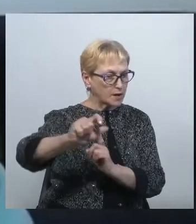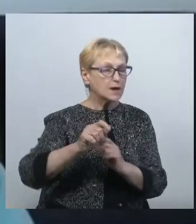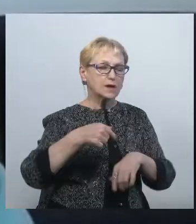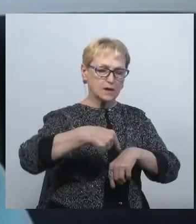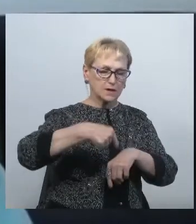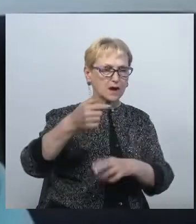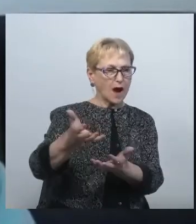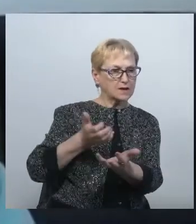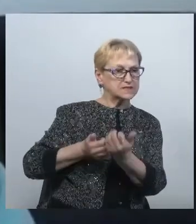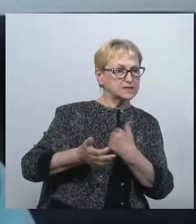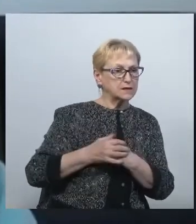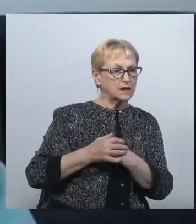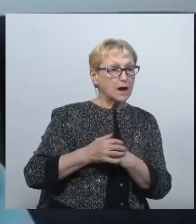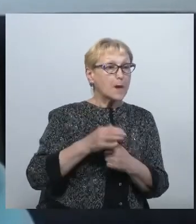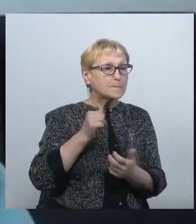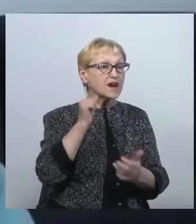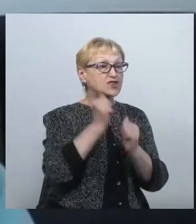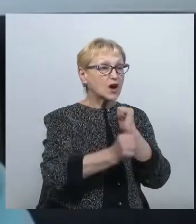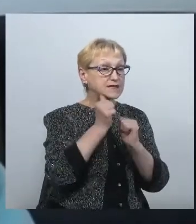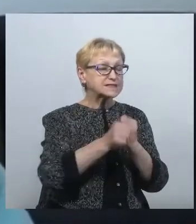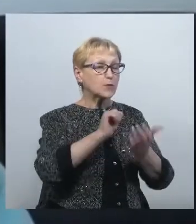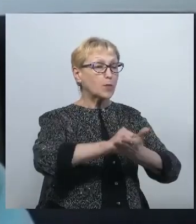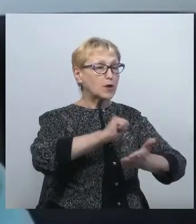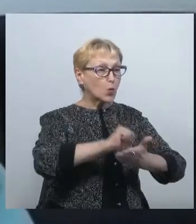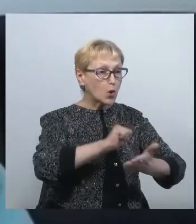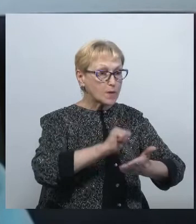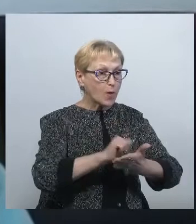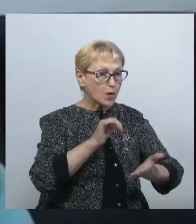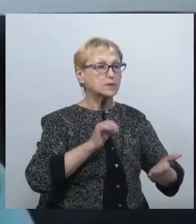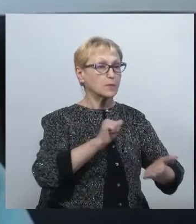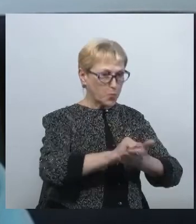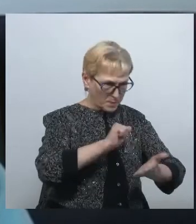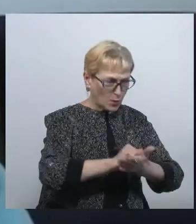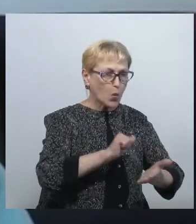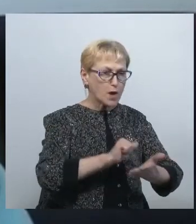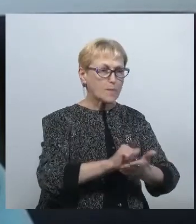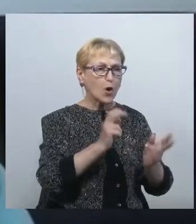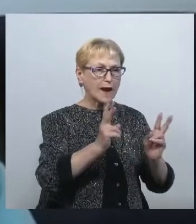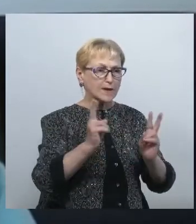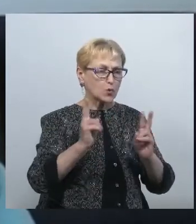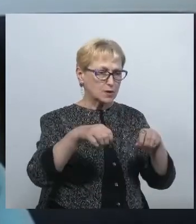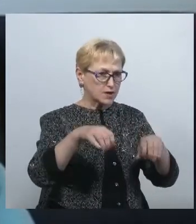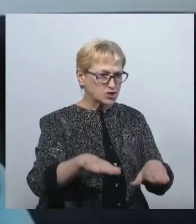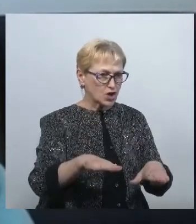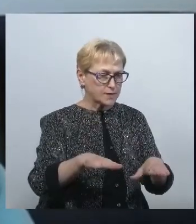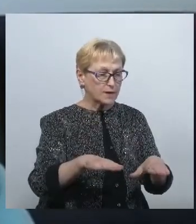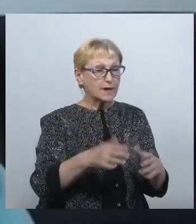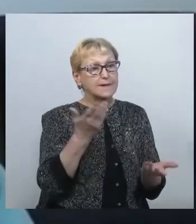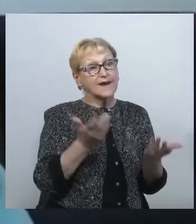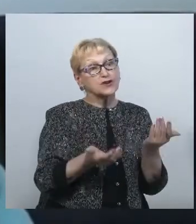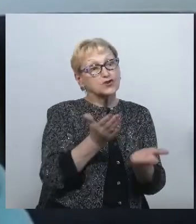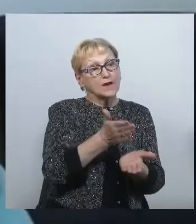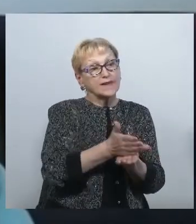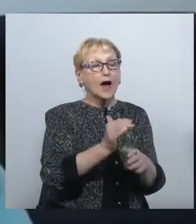write negative comments about. Because very often the Independent Media Council publishes